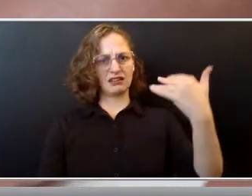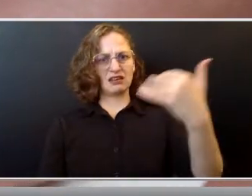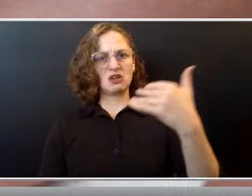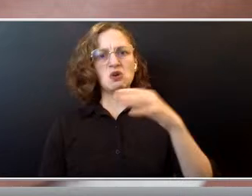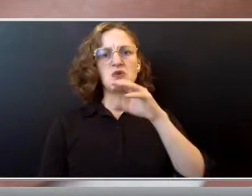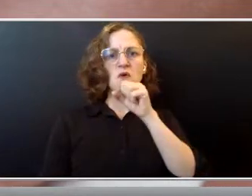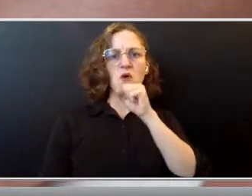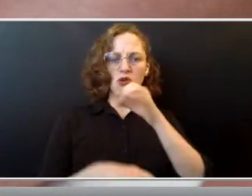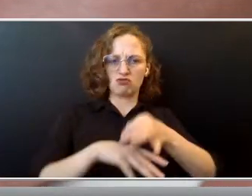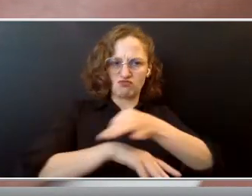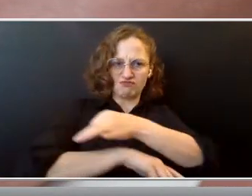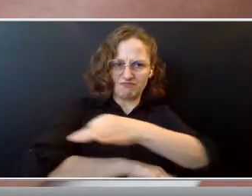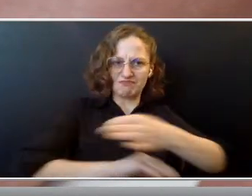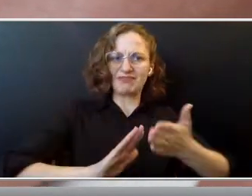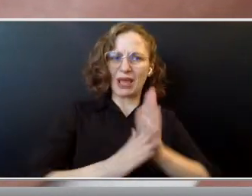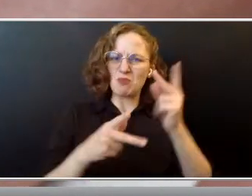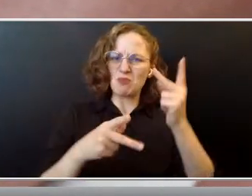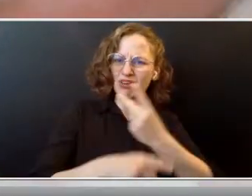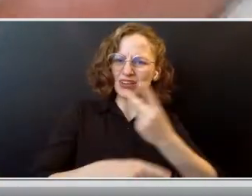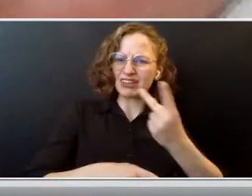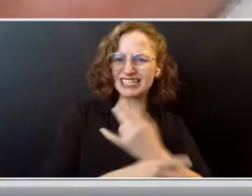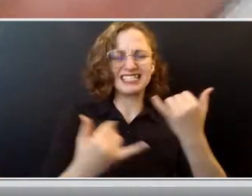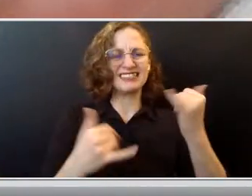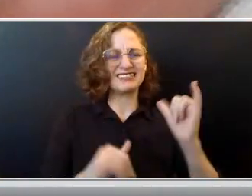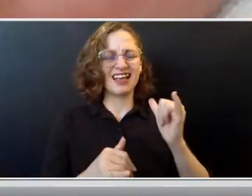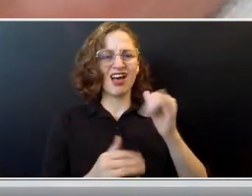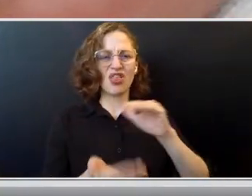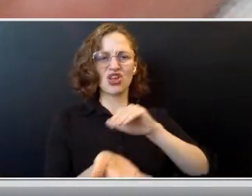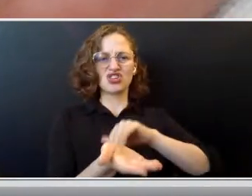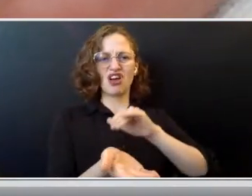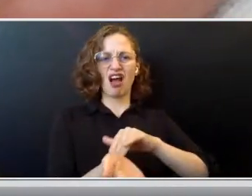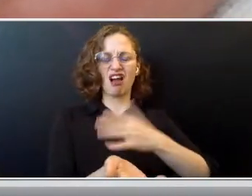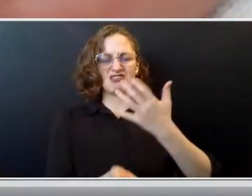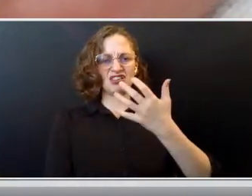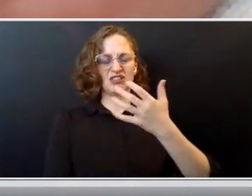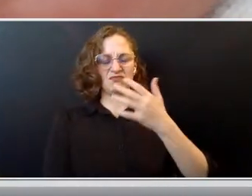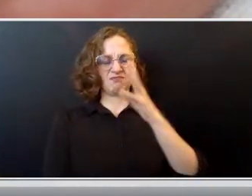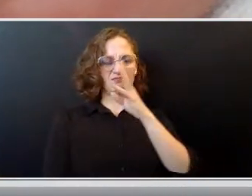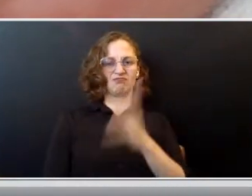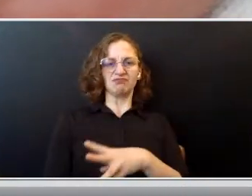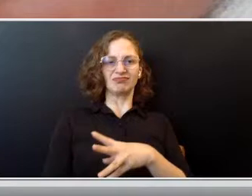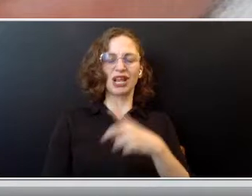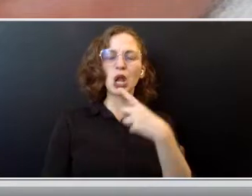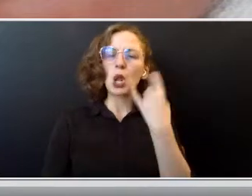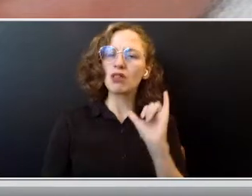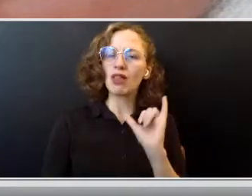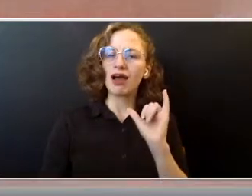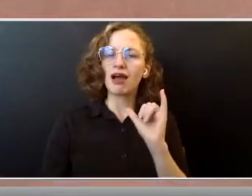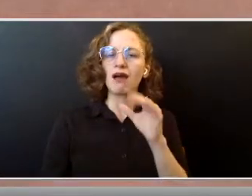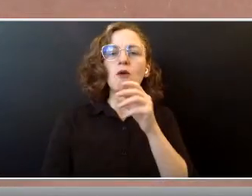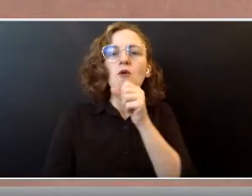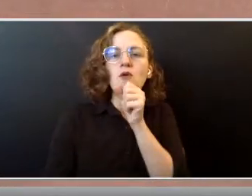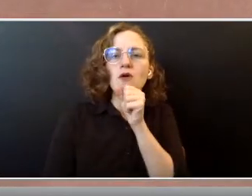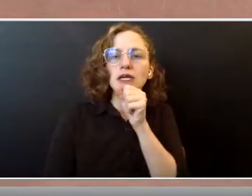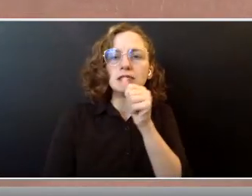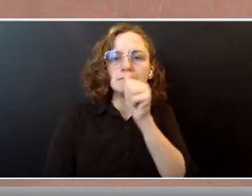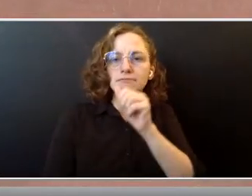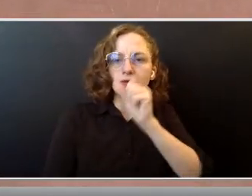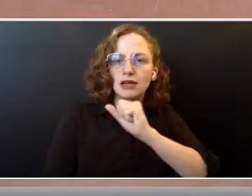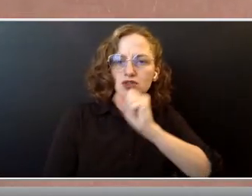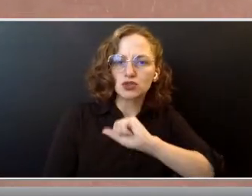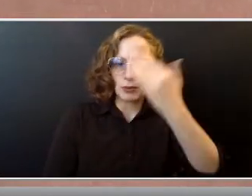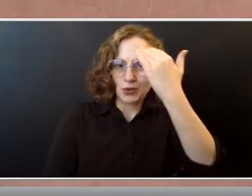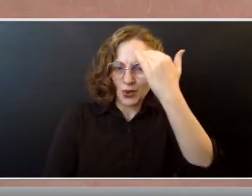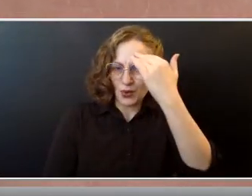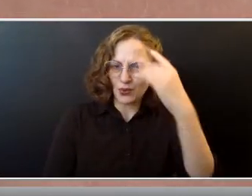wouldn't listen. It honestly almost looks like orange sherbet was the shade of the orange, and it looks like little bubbles, like kind of like